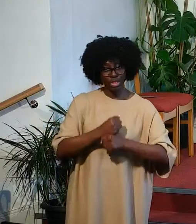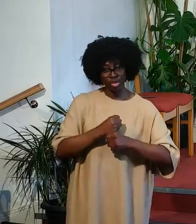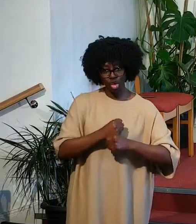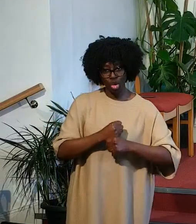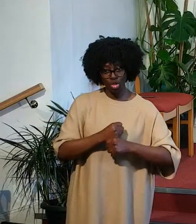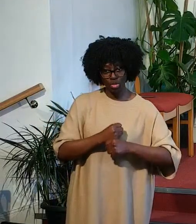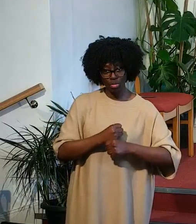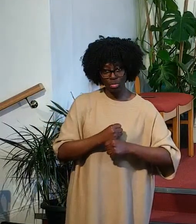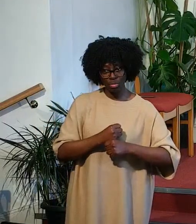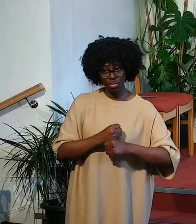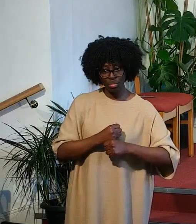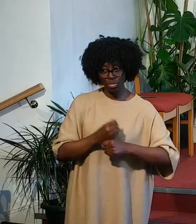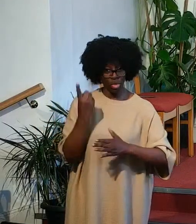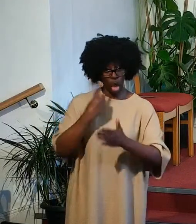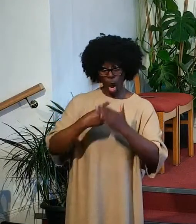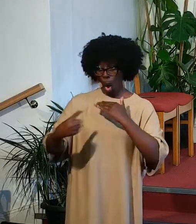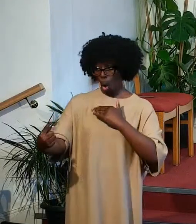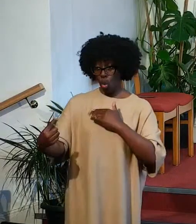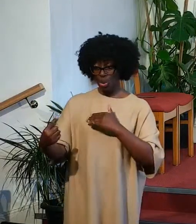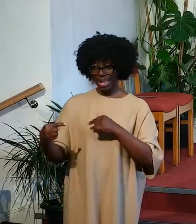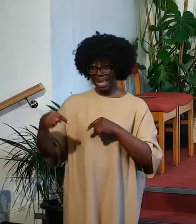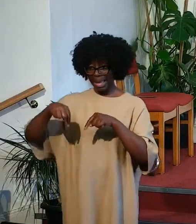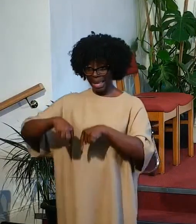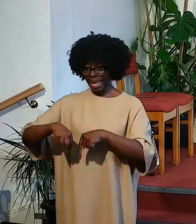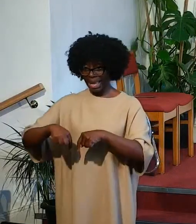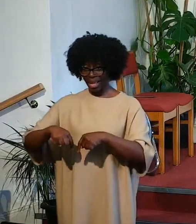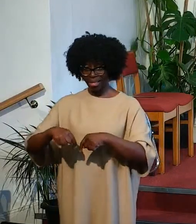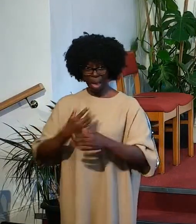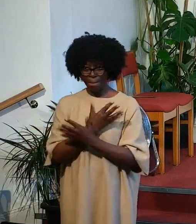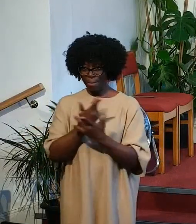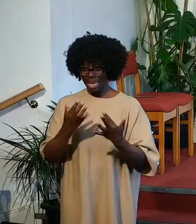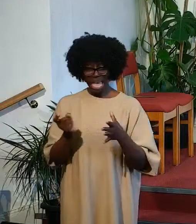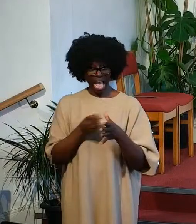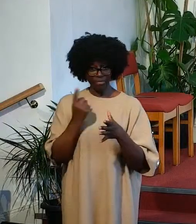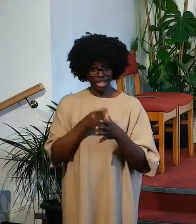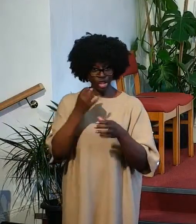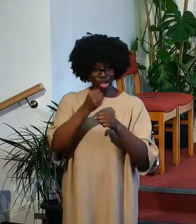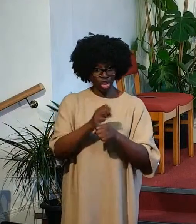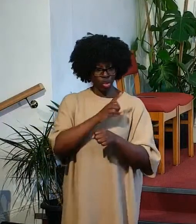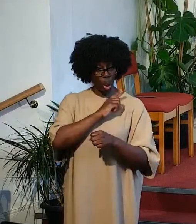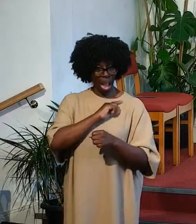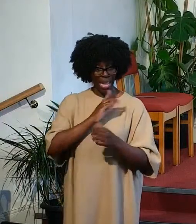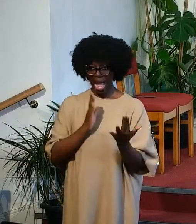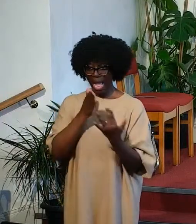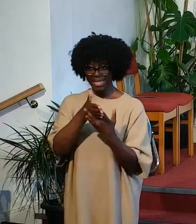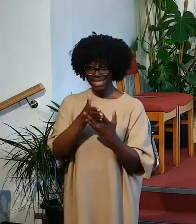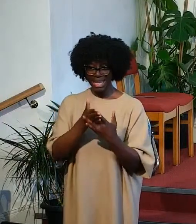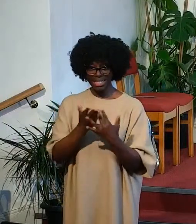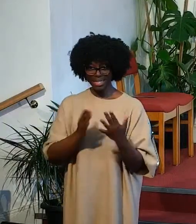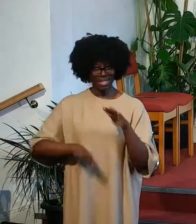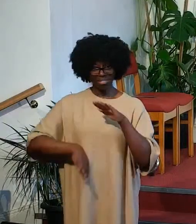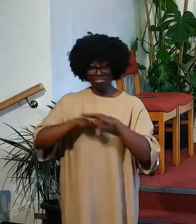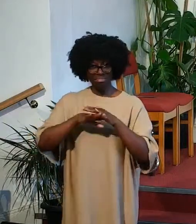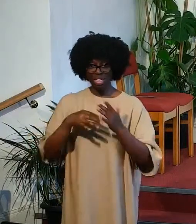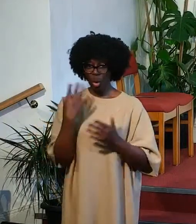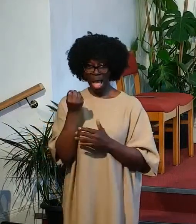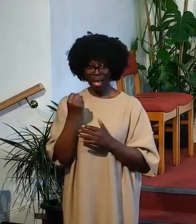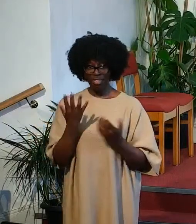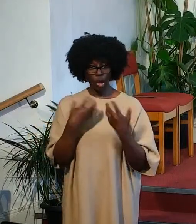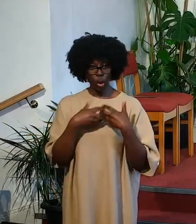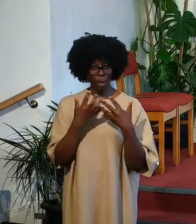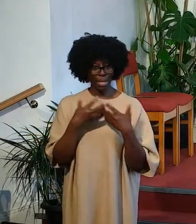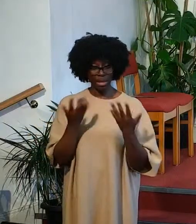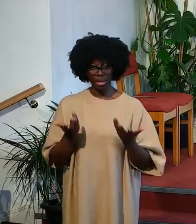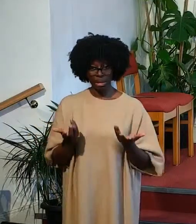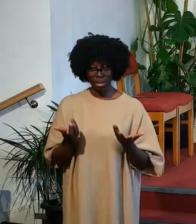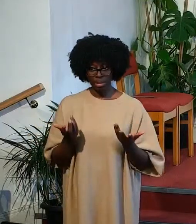here, most any church really, because church does not, is not equipped to